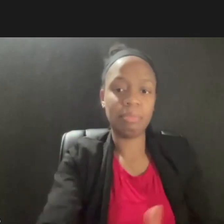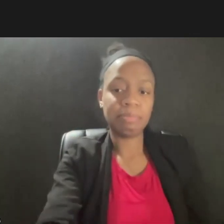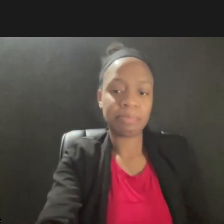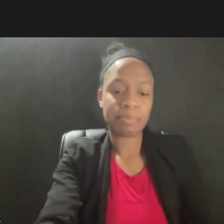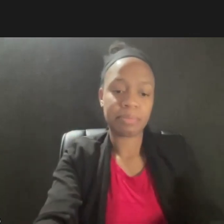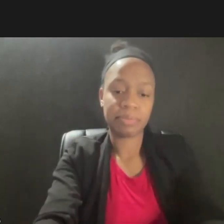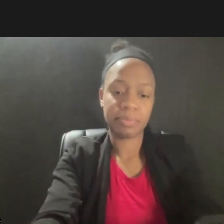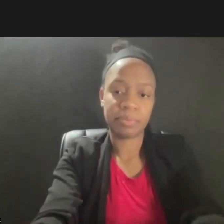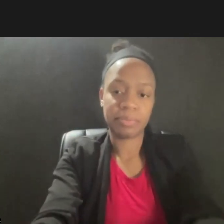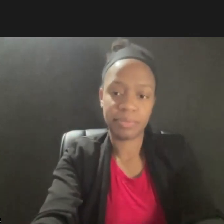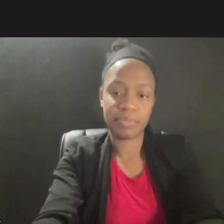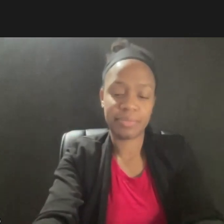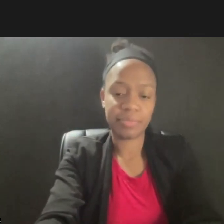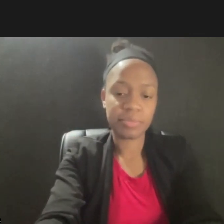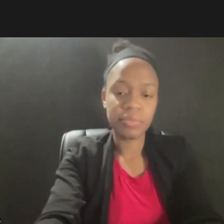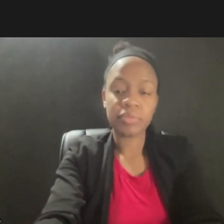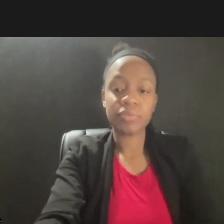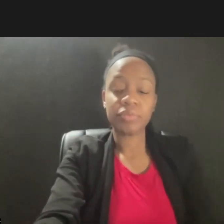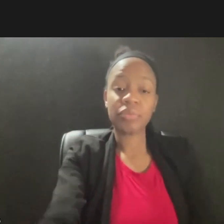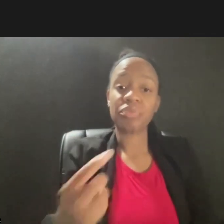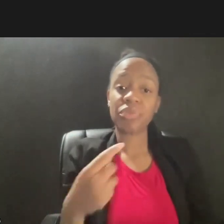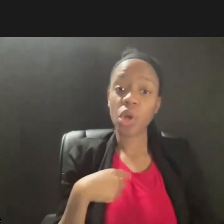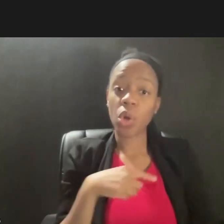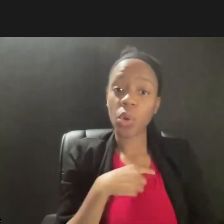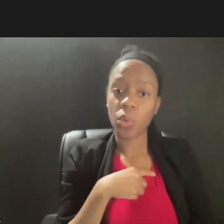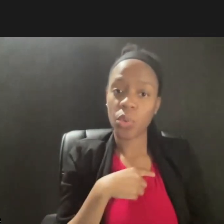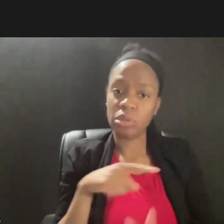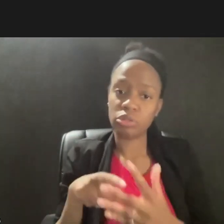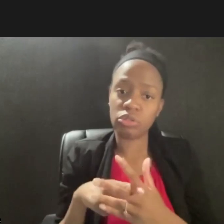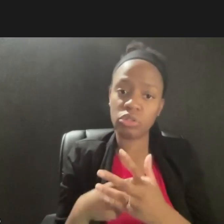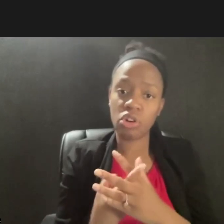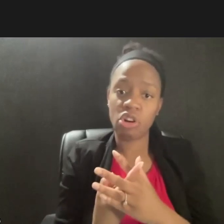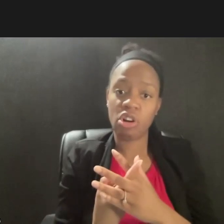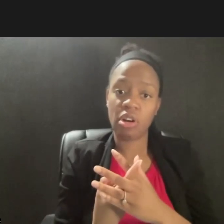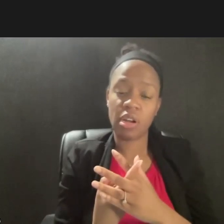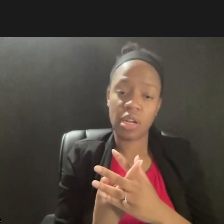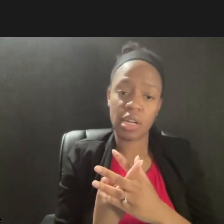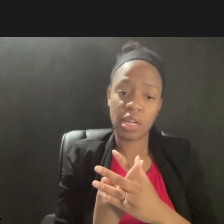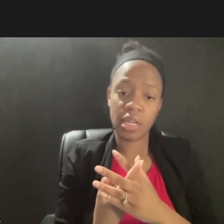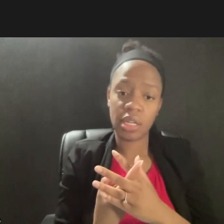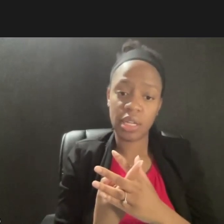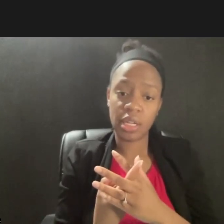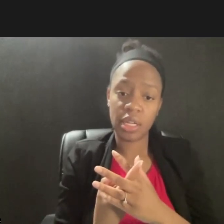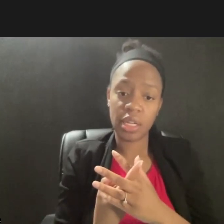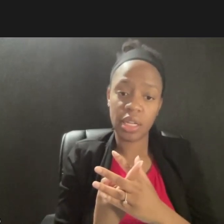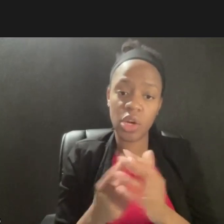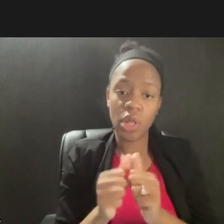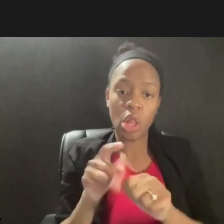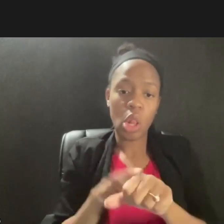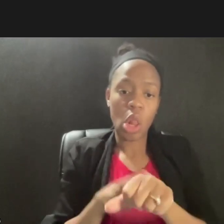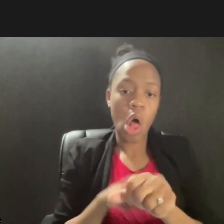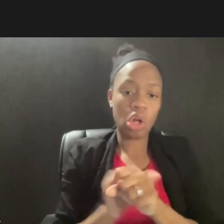yeah, we started with long COVID as an in for the most current